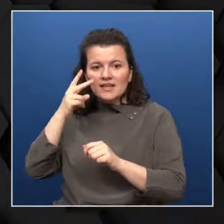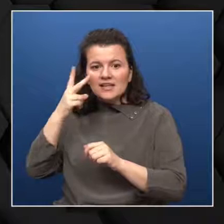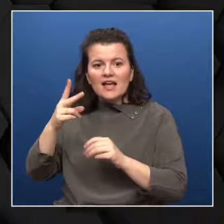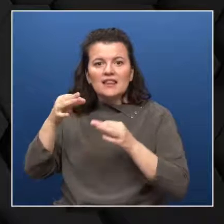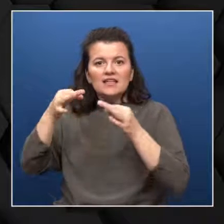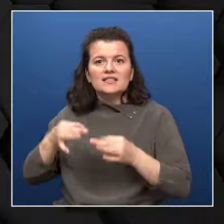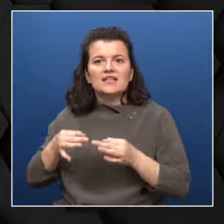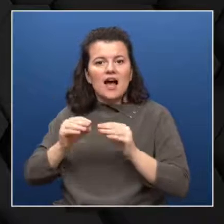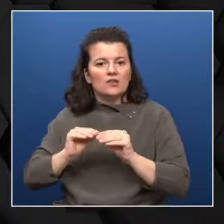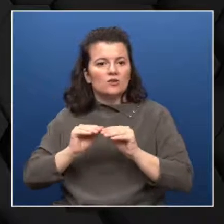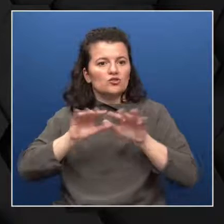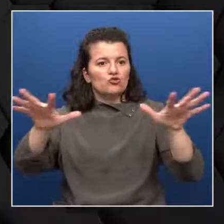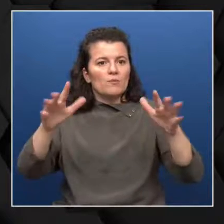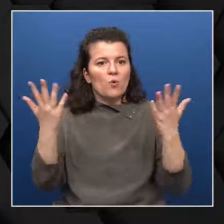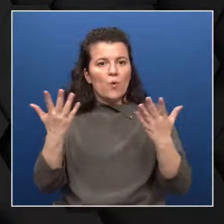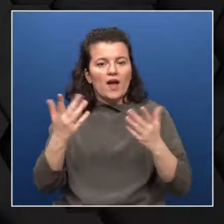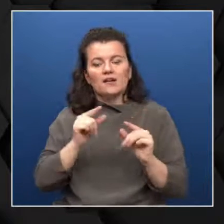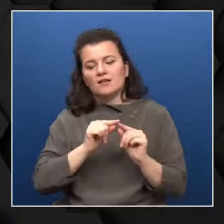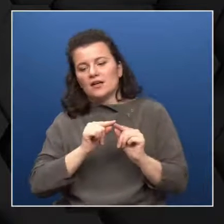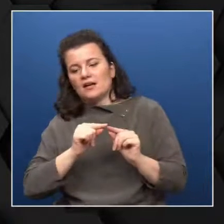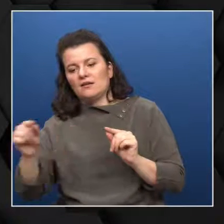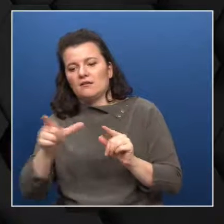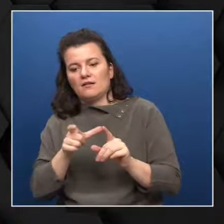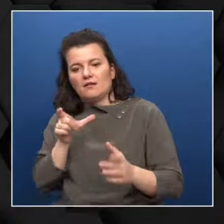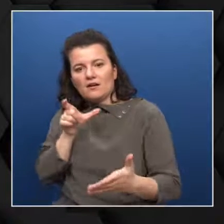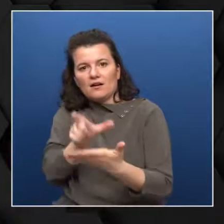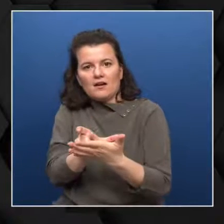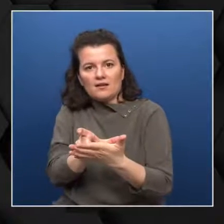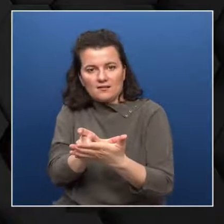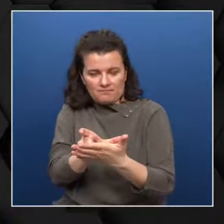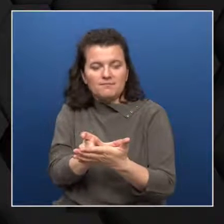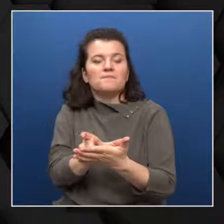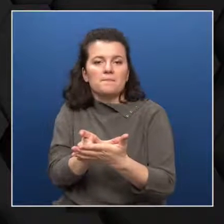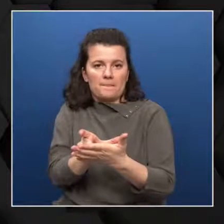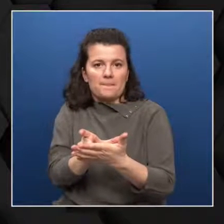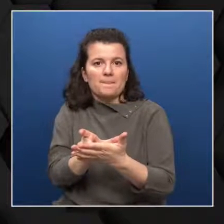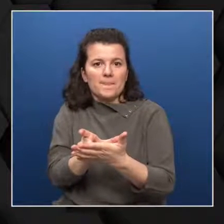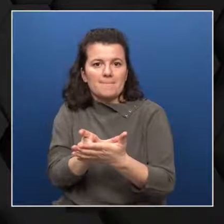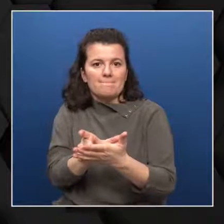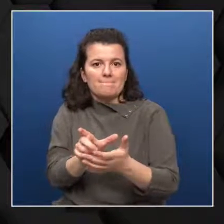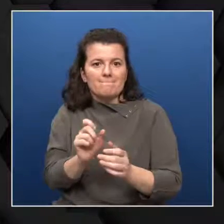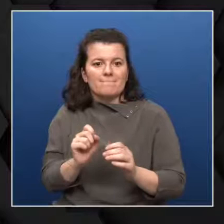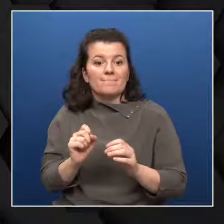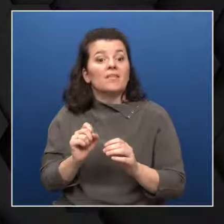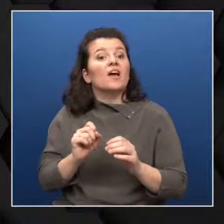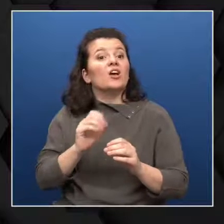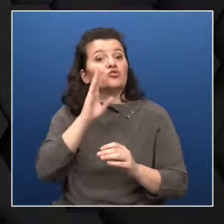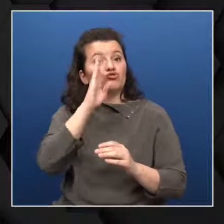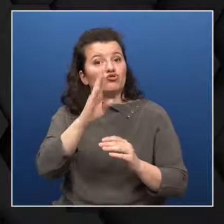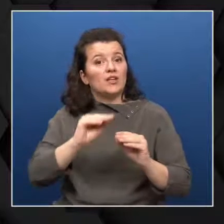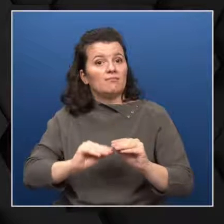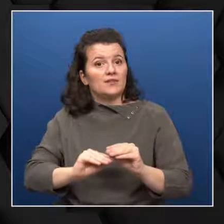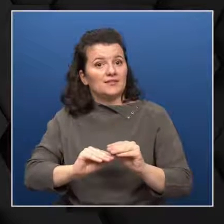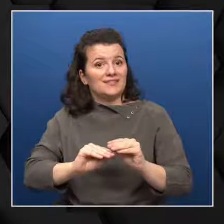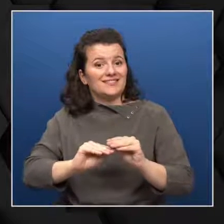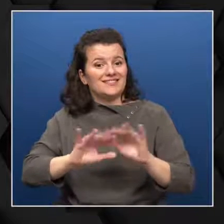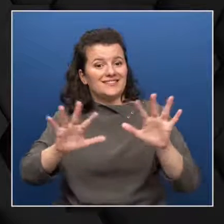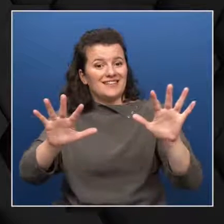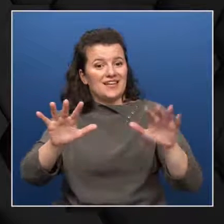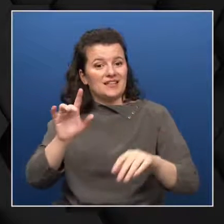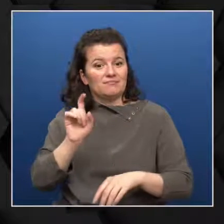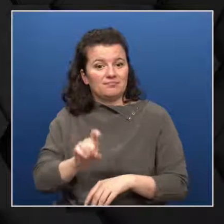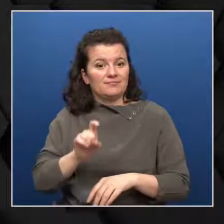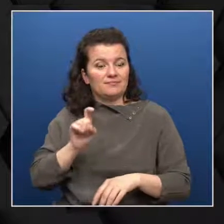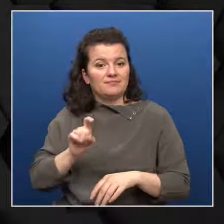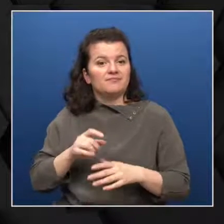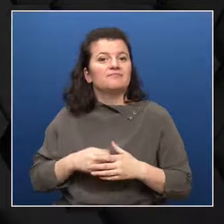This is the streaming key. Say OK. I start streaming. I'll play the